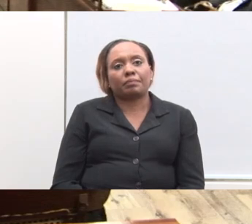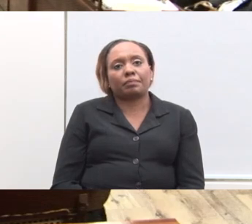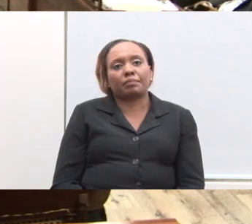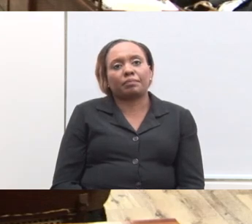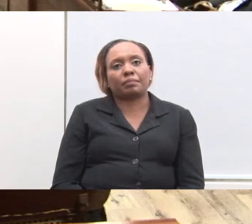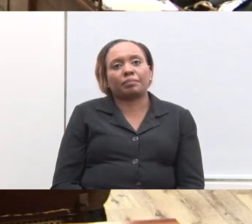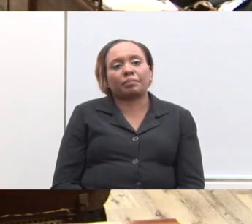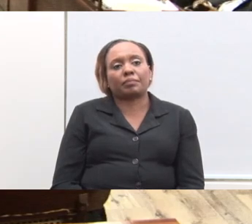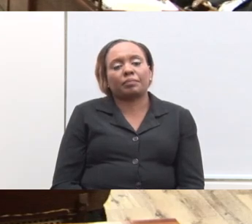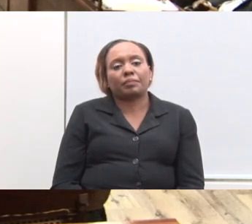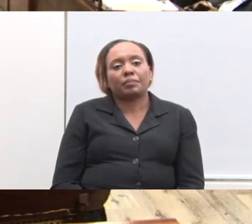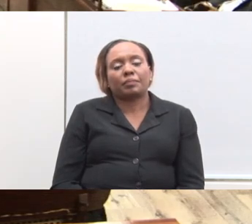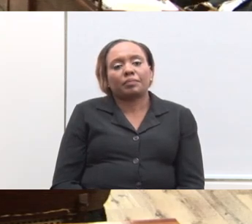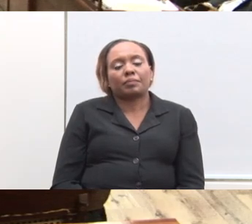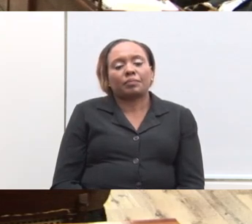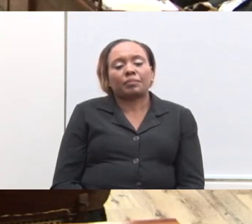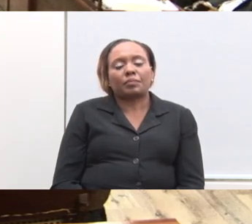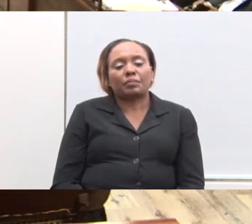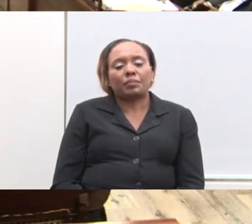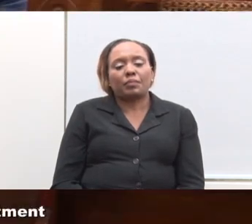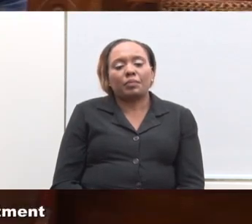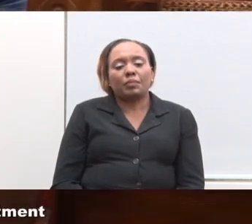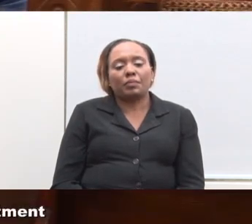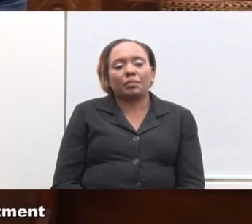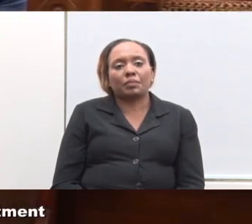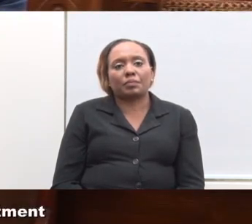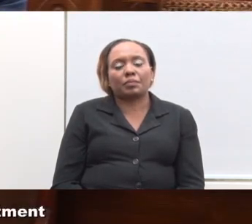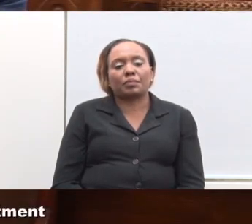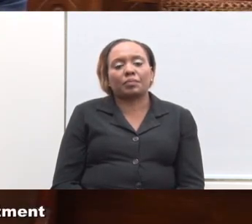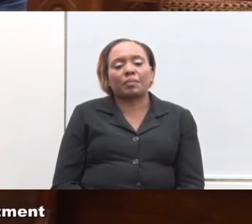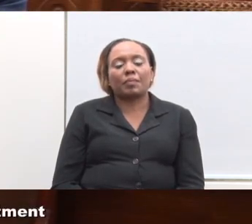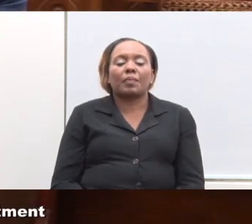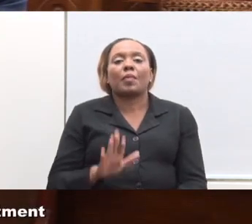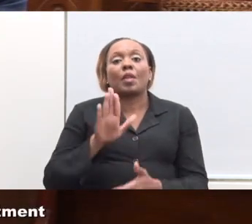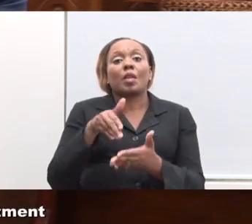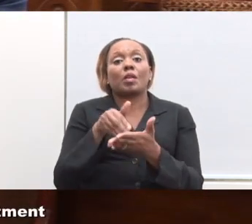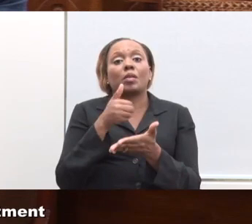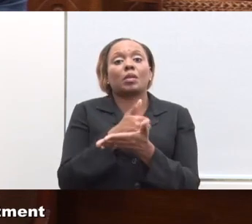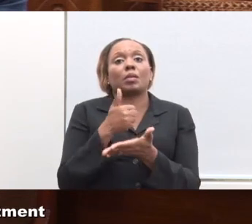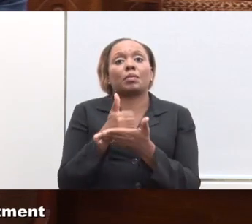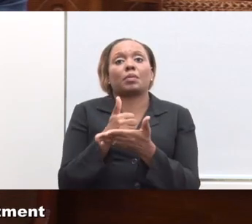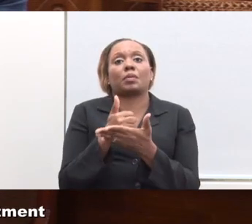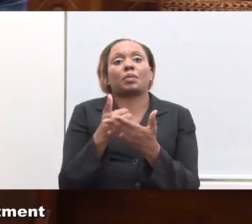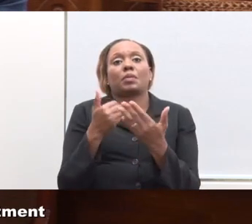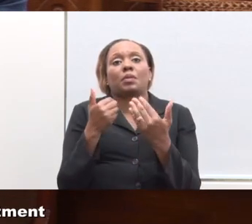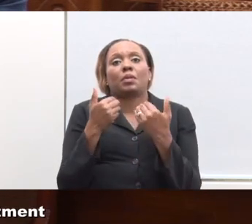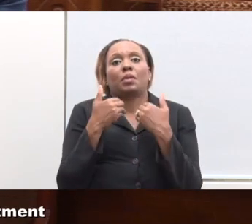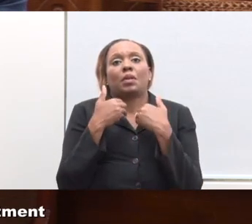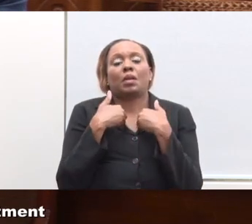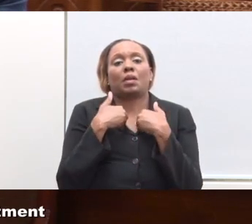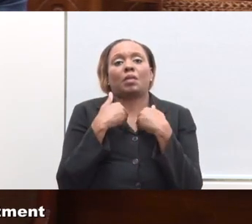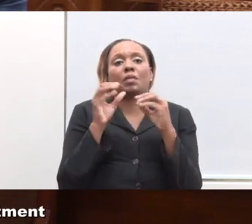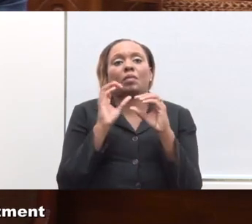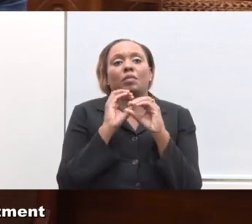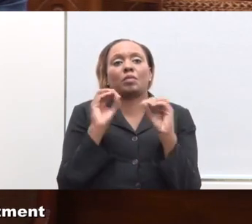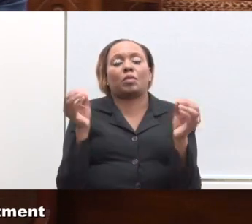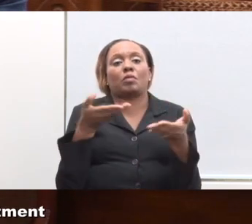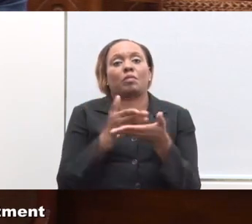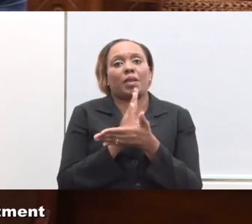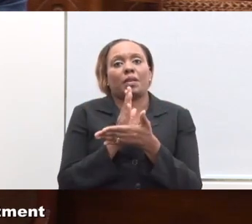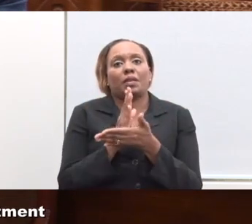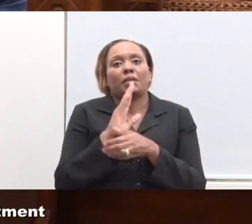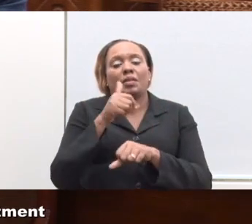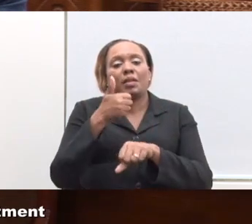The Central Bank, Mr. Speaker, of Barbados currently has no explicit authority to set fees, but it has